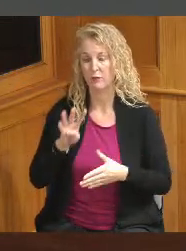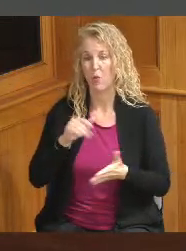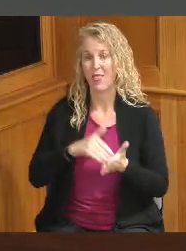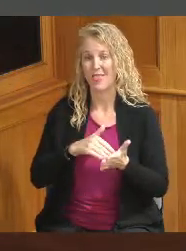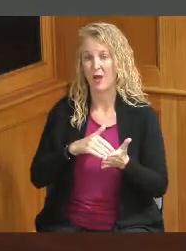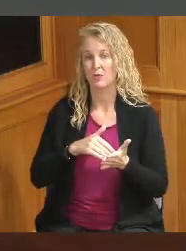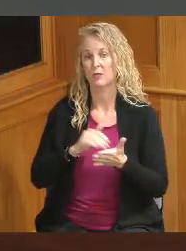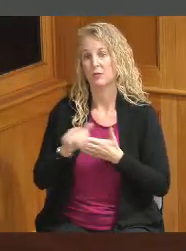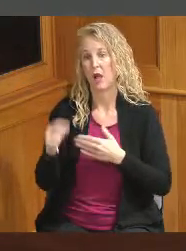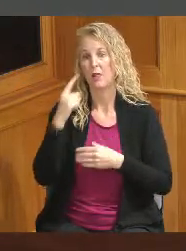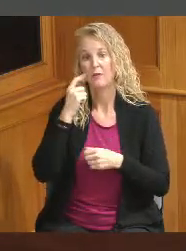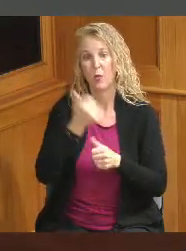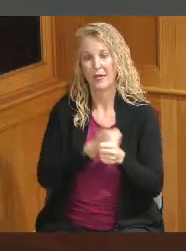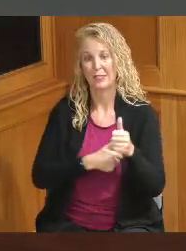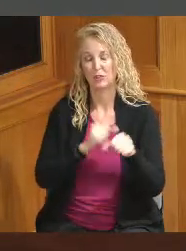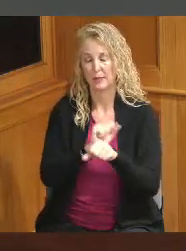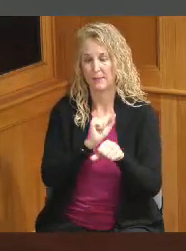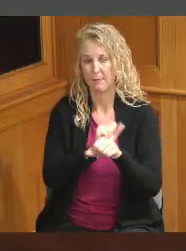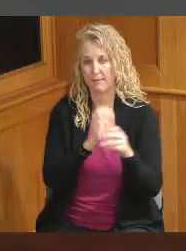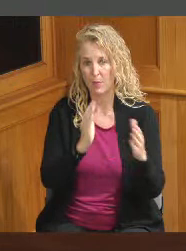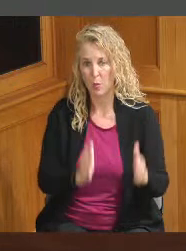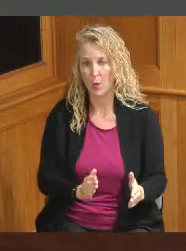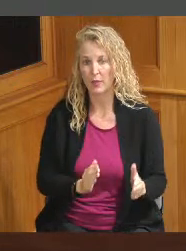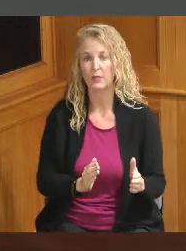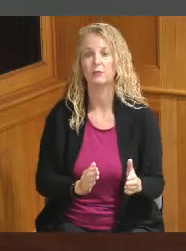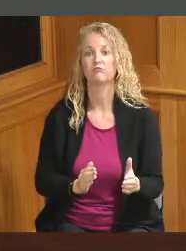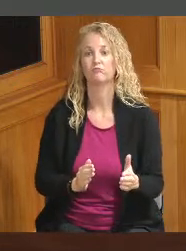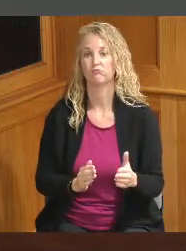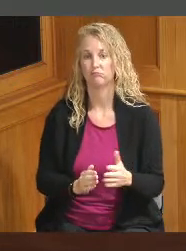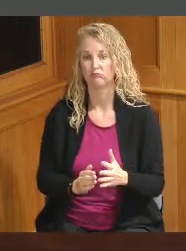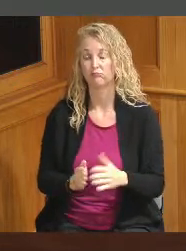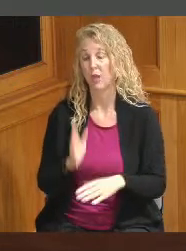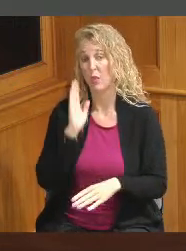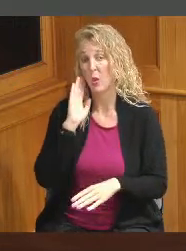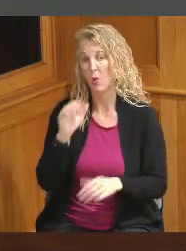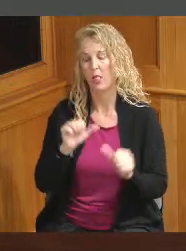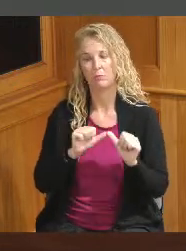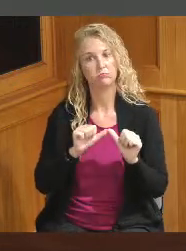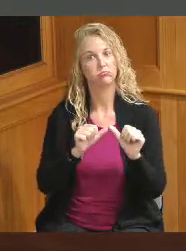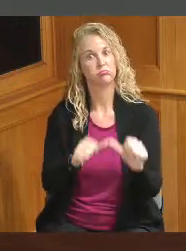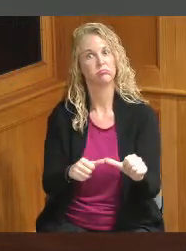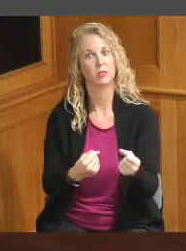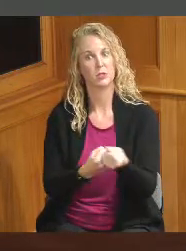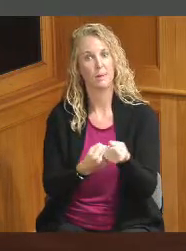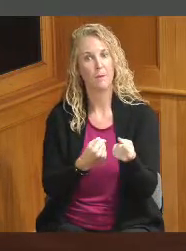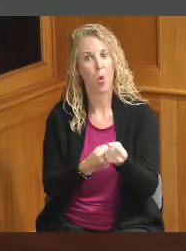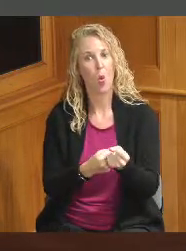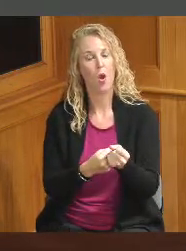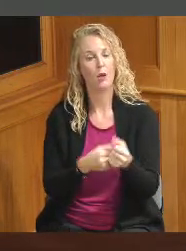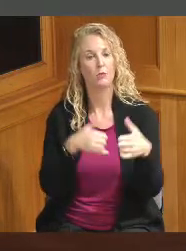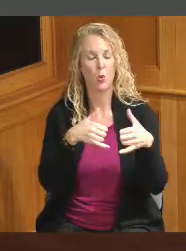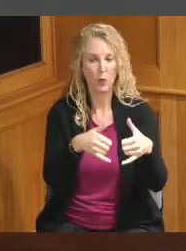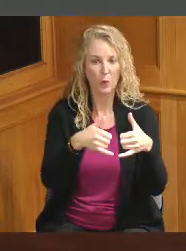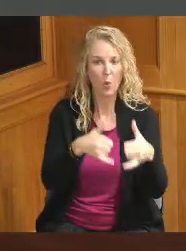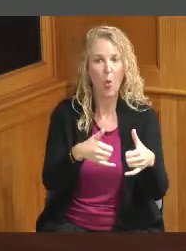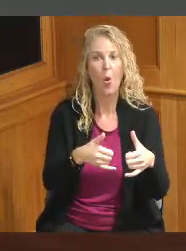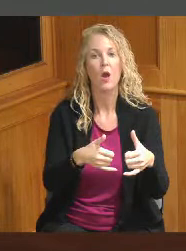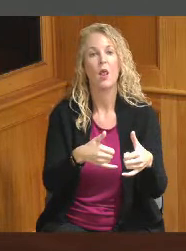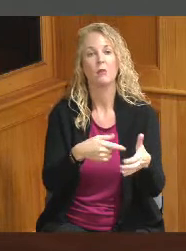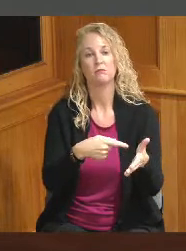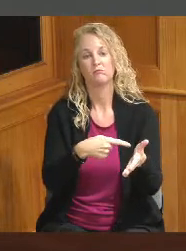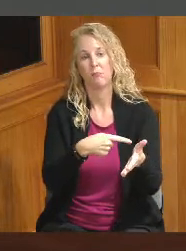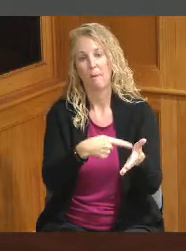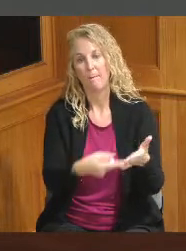$4,000 per eligible employee that will go a long way towards rewarding and retaining employees up at